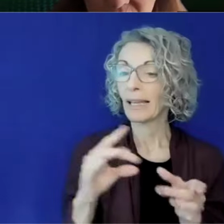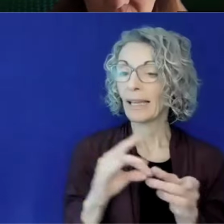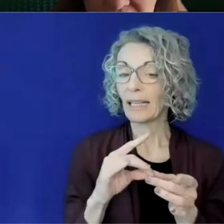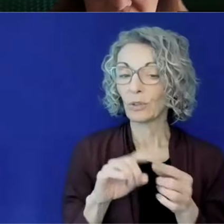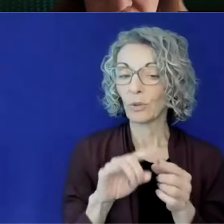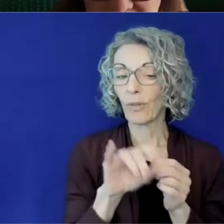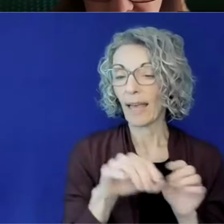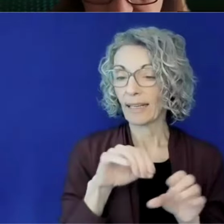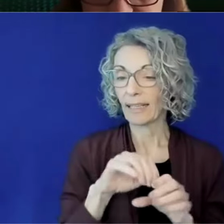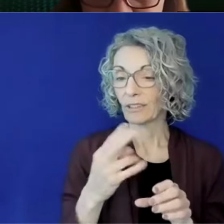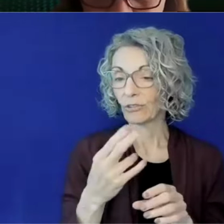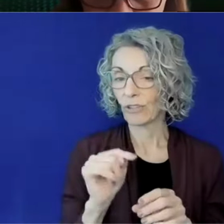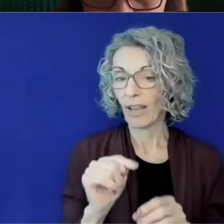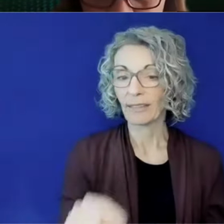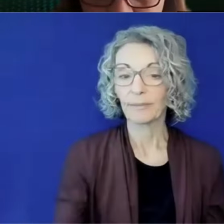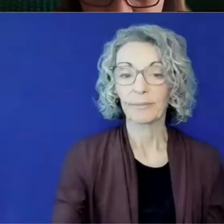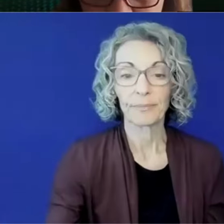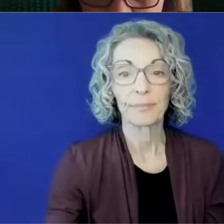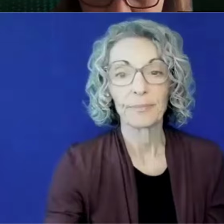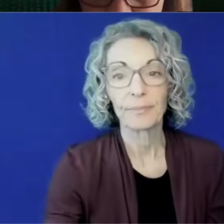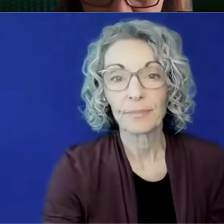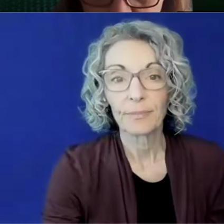archived webinar in the chat for us.